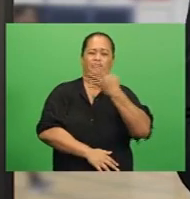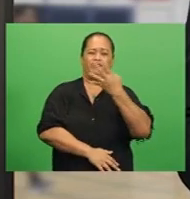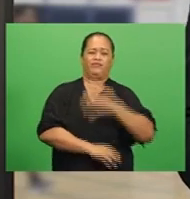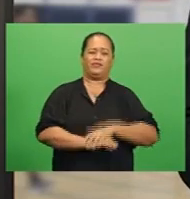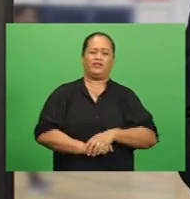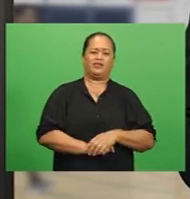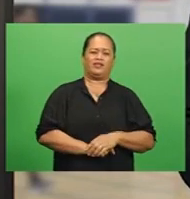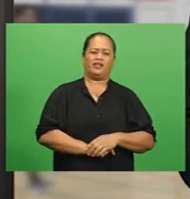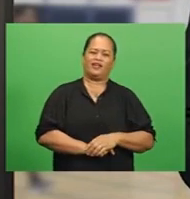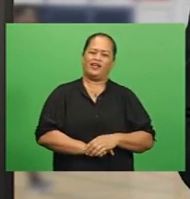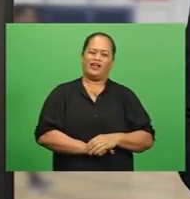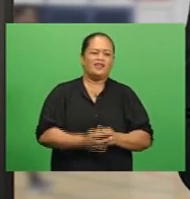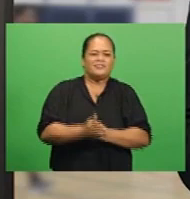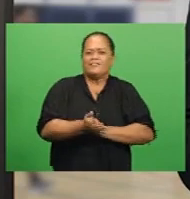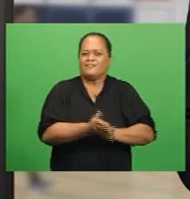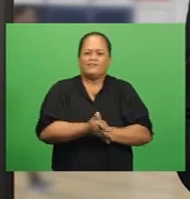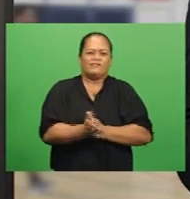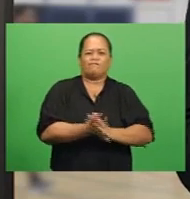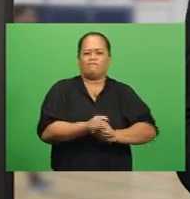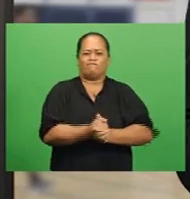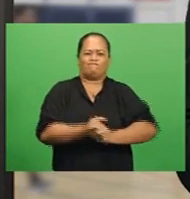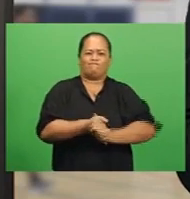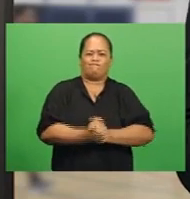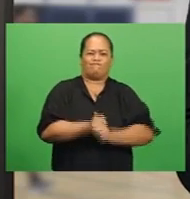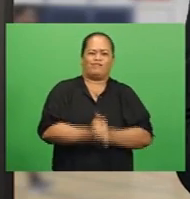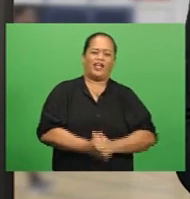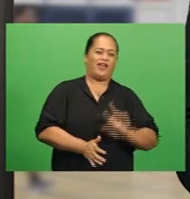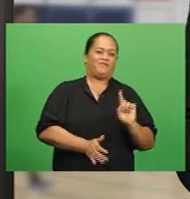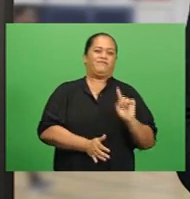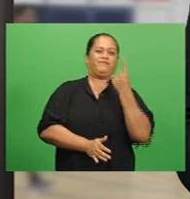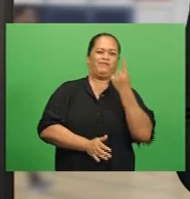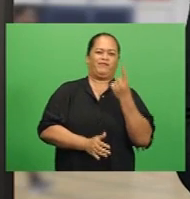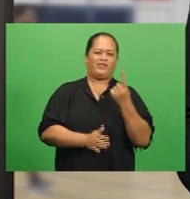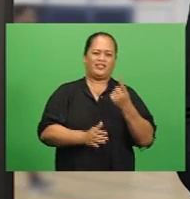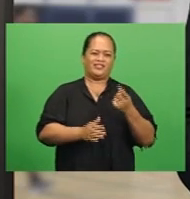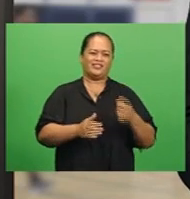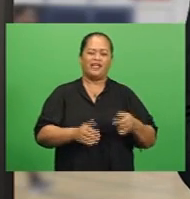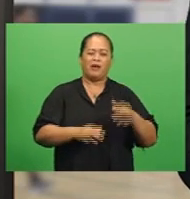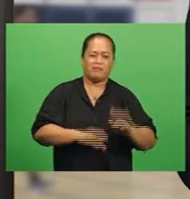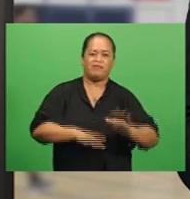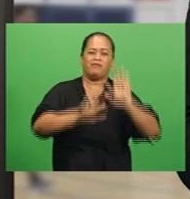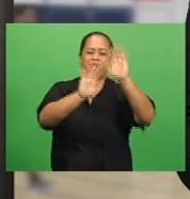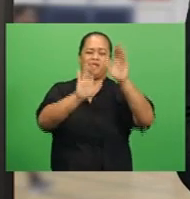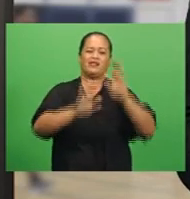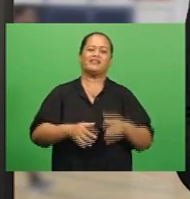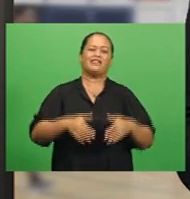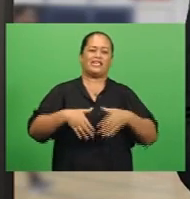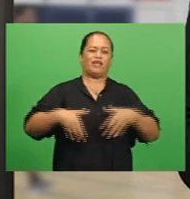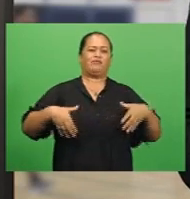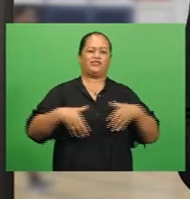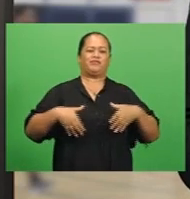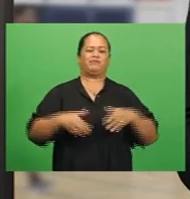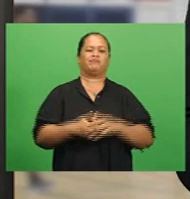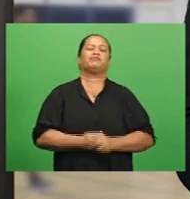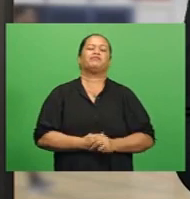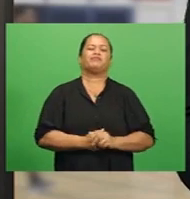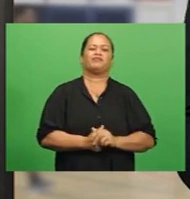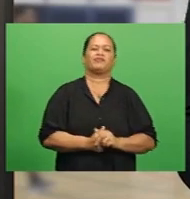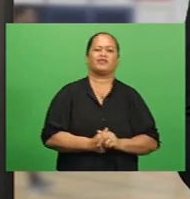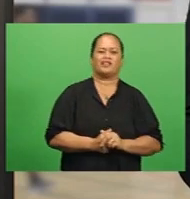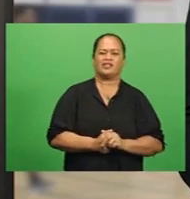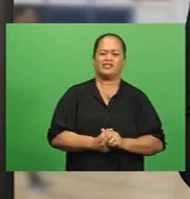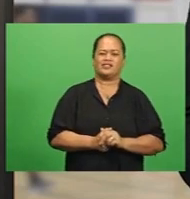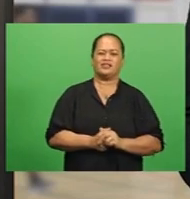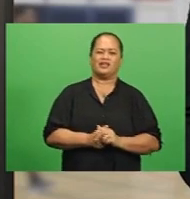big outing tomorrow in the Camp Pacific Fiji Secondary Schools Basketball Championship. The tournament will feature 27 teams,